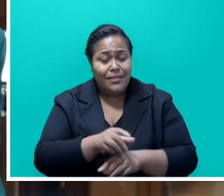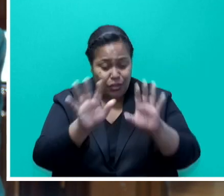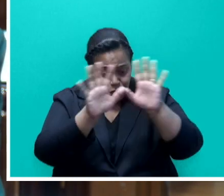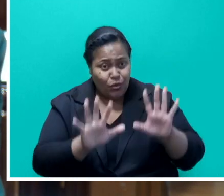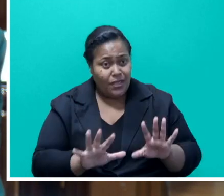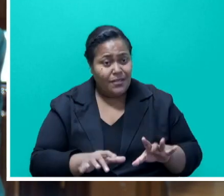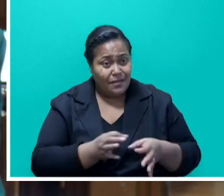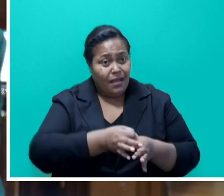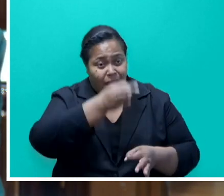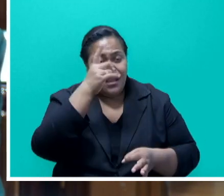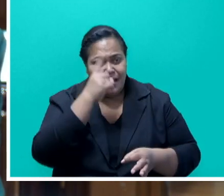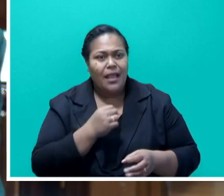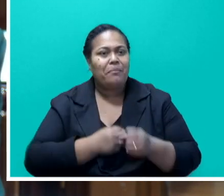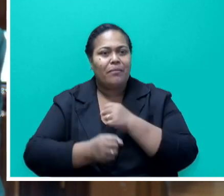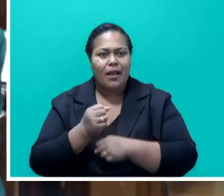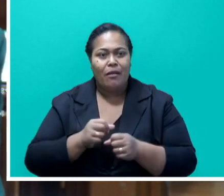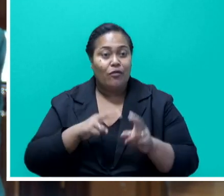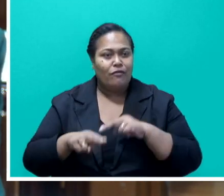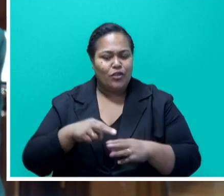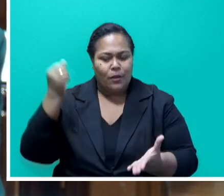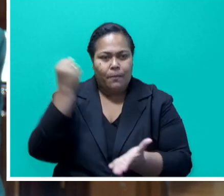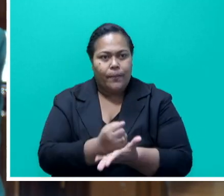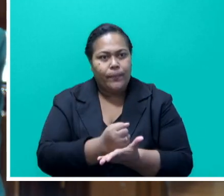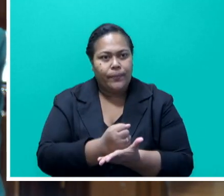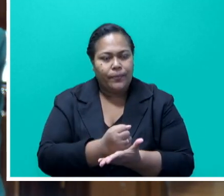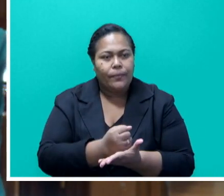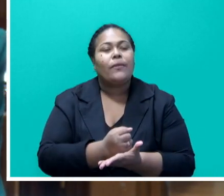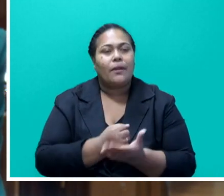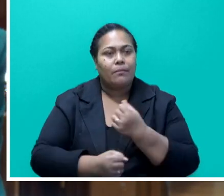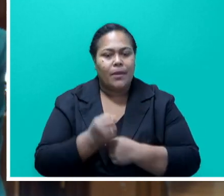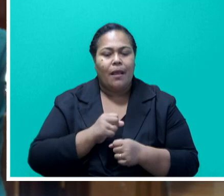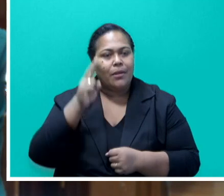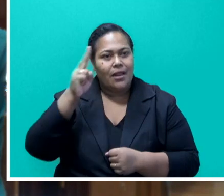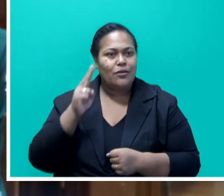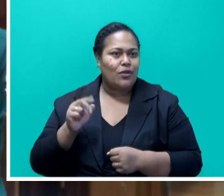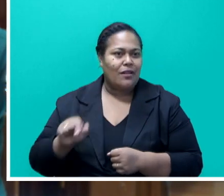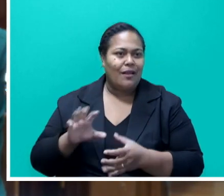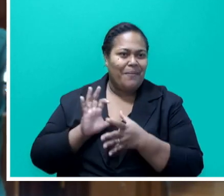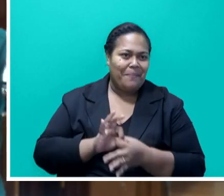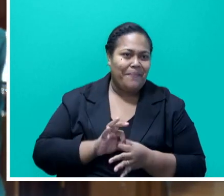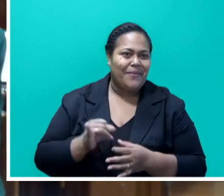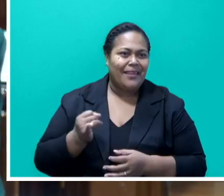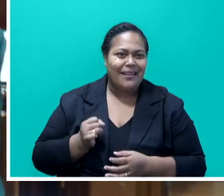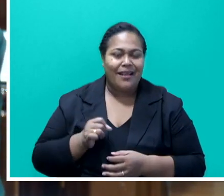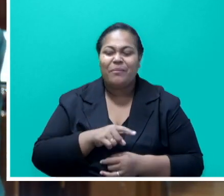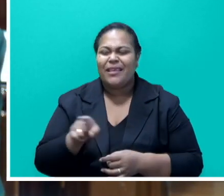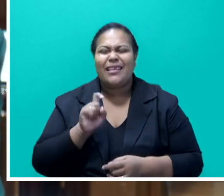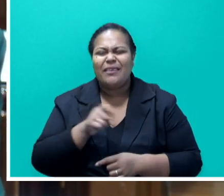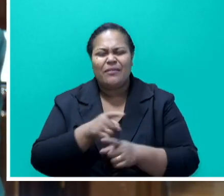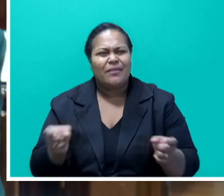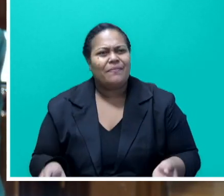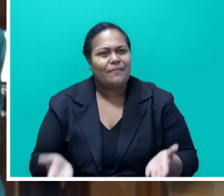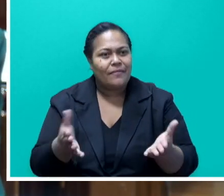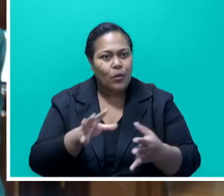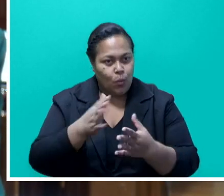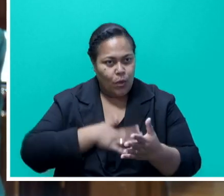of Fiji's carbon trade, thus providing additional income to those that choose to grow them. Mr. Speaker, I will be